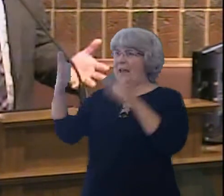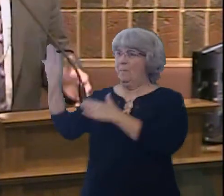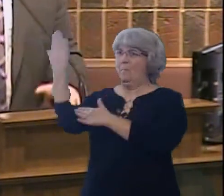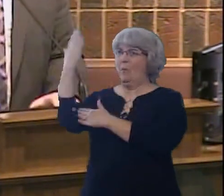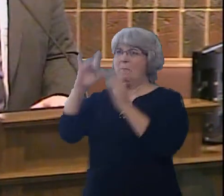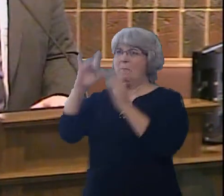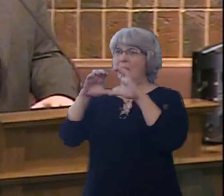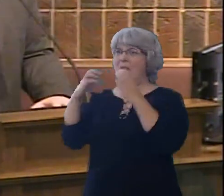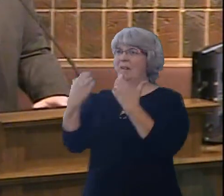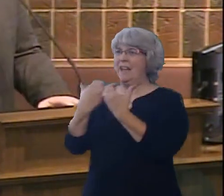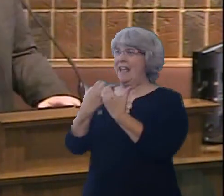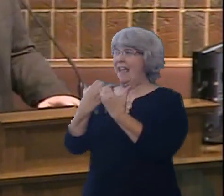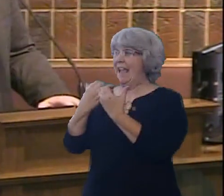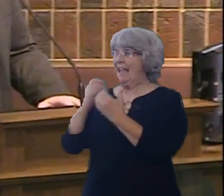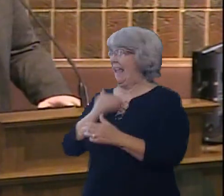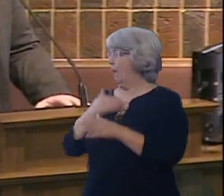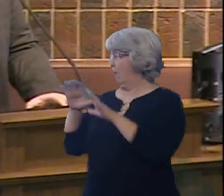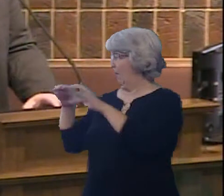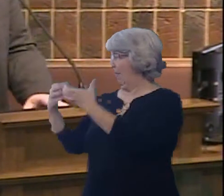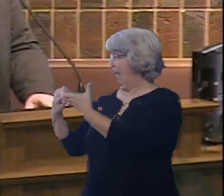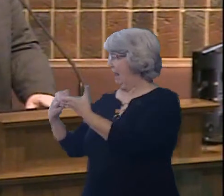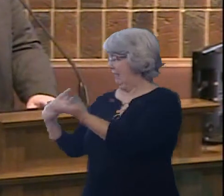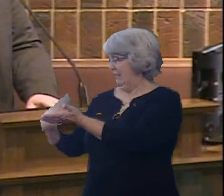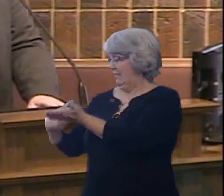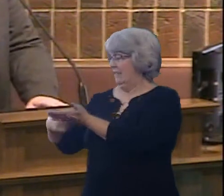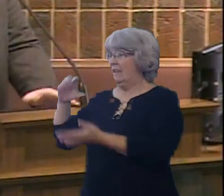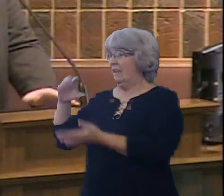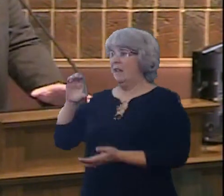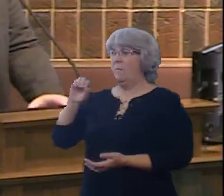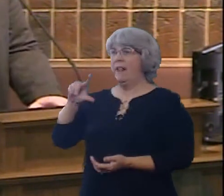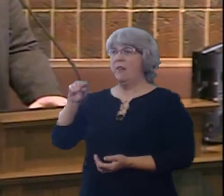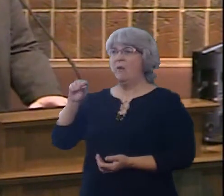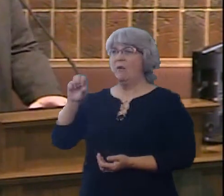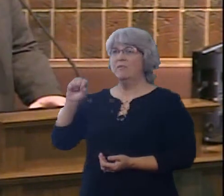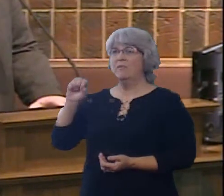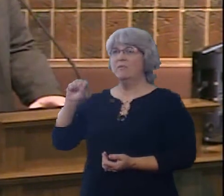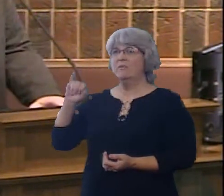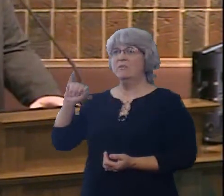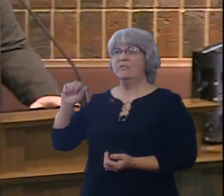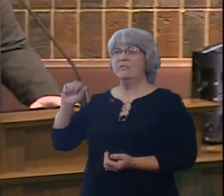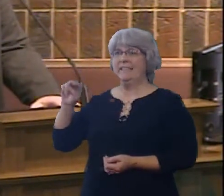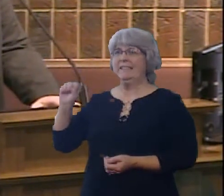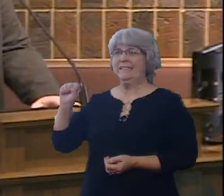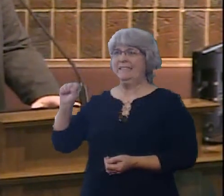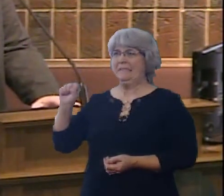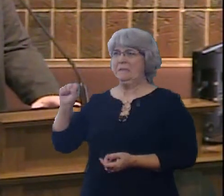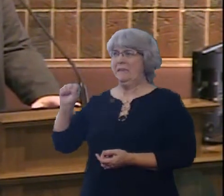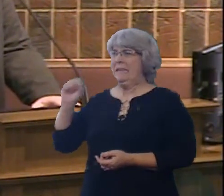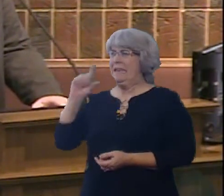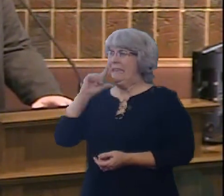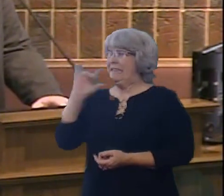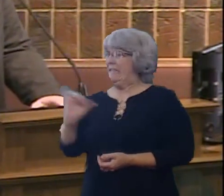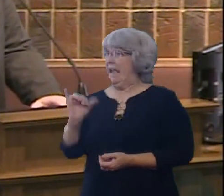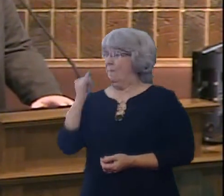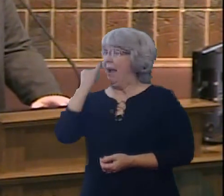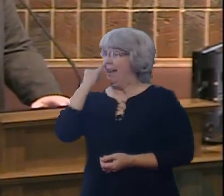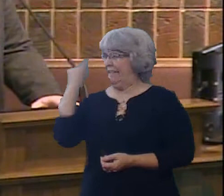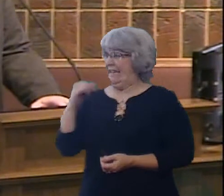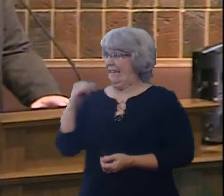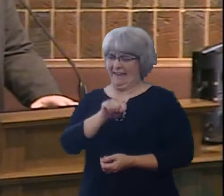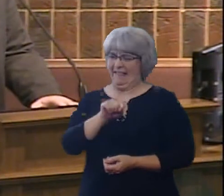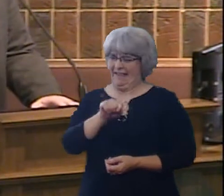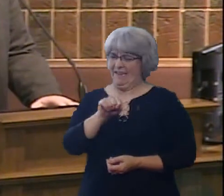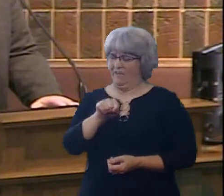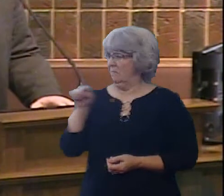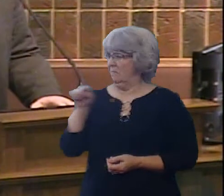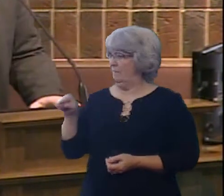book of Colossians, and Paul puts forth a similar verse right here. And I love to think about the way